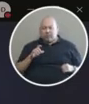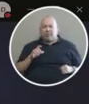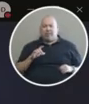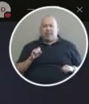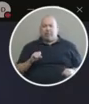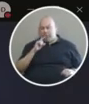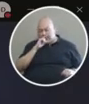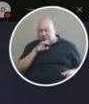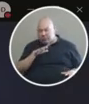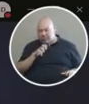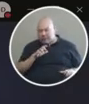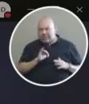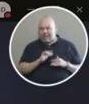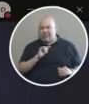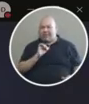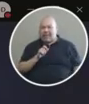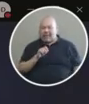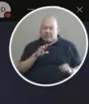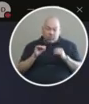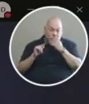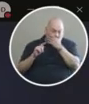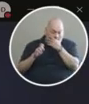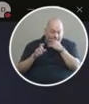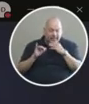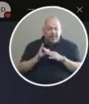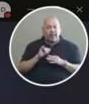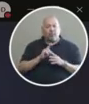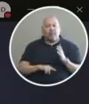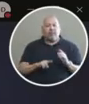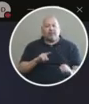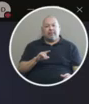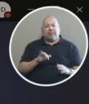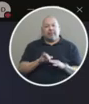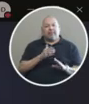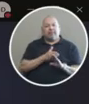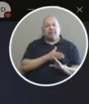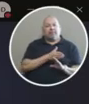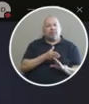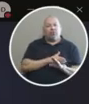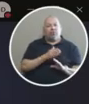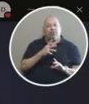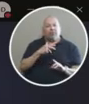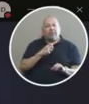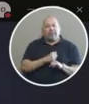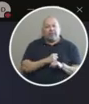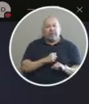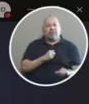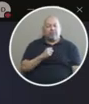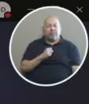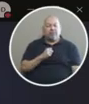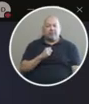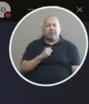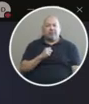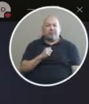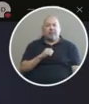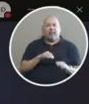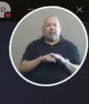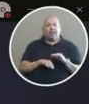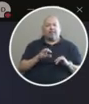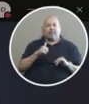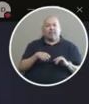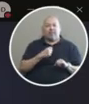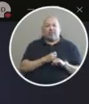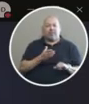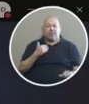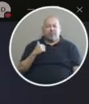be able to freeze our tax rate at what it was for years, less than 10